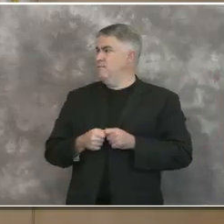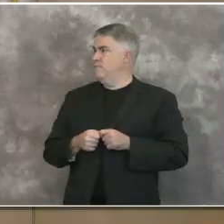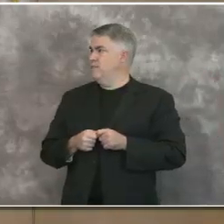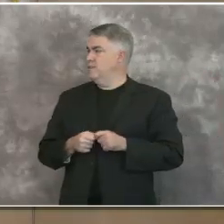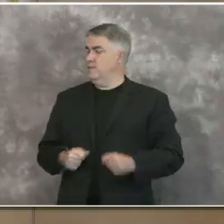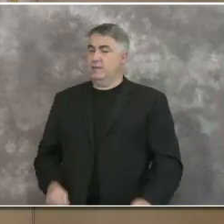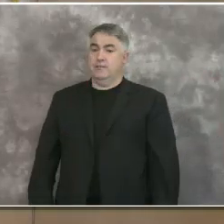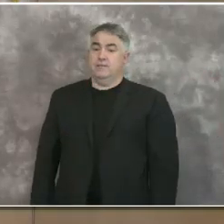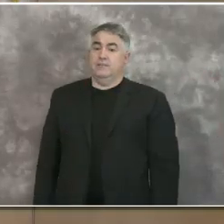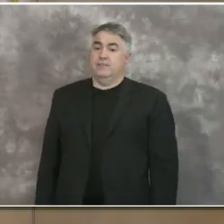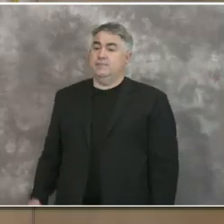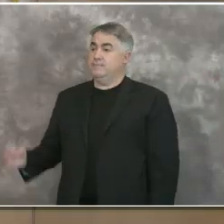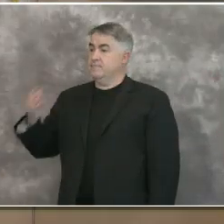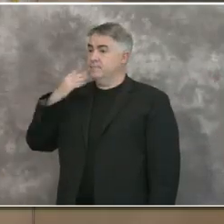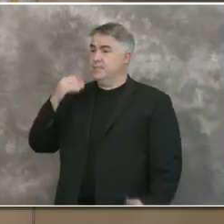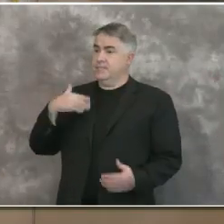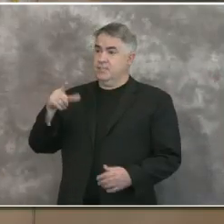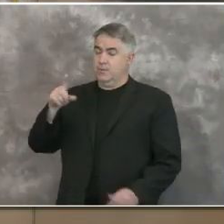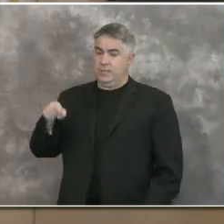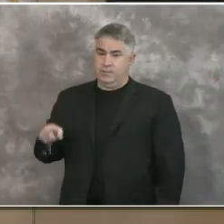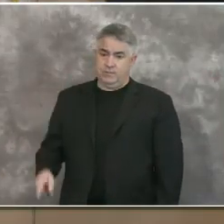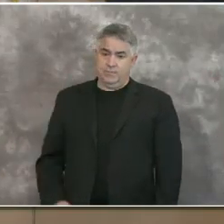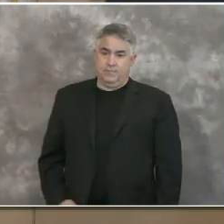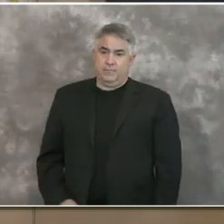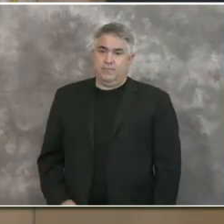Okay, let's go to the next question.